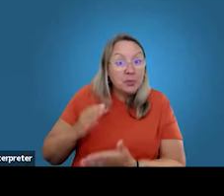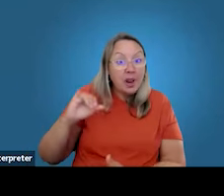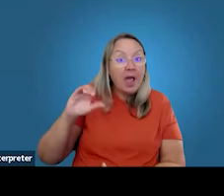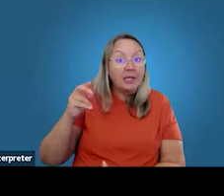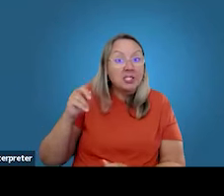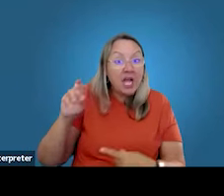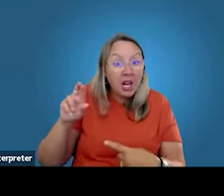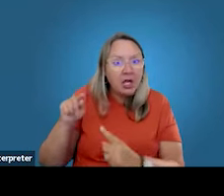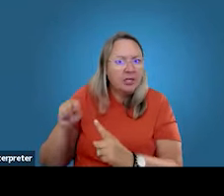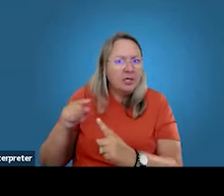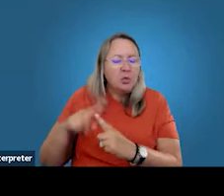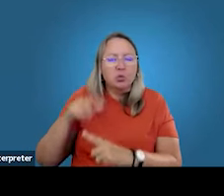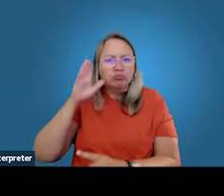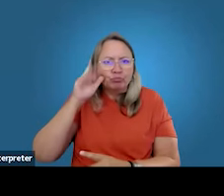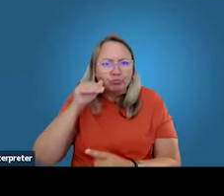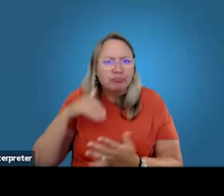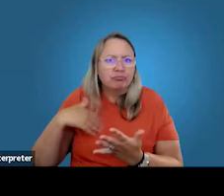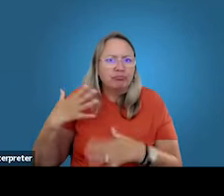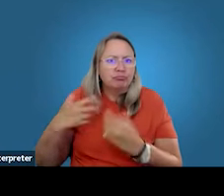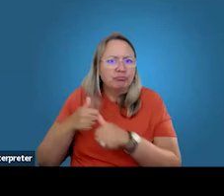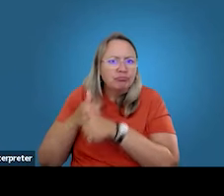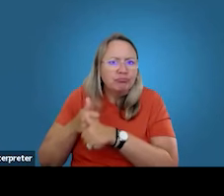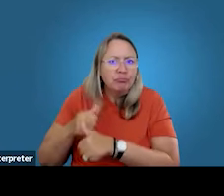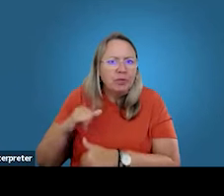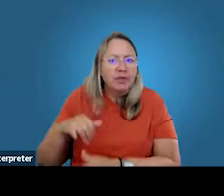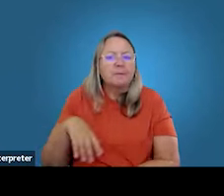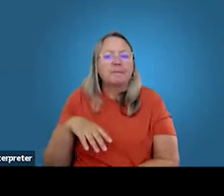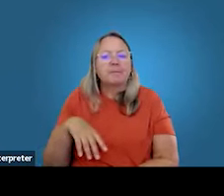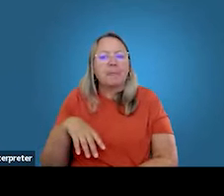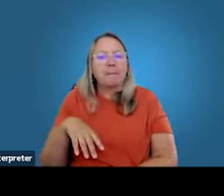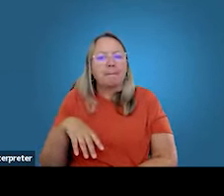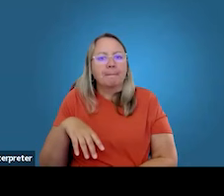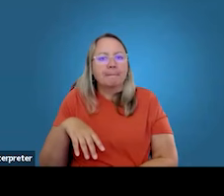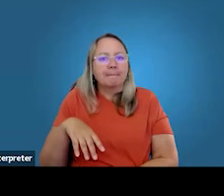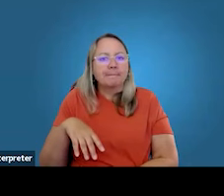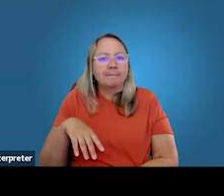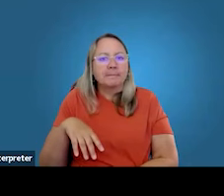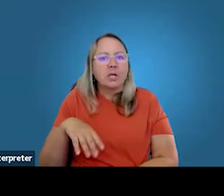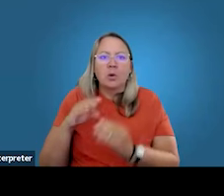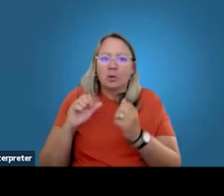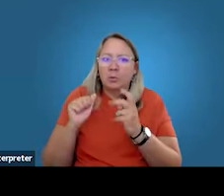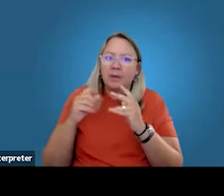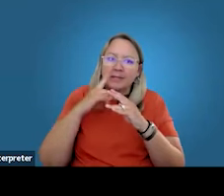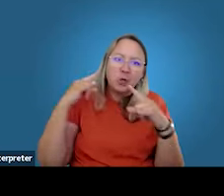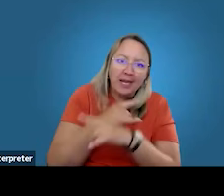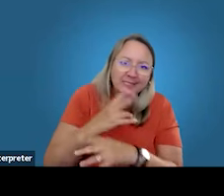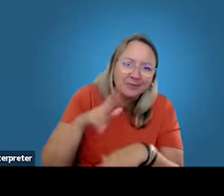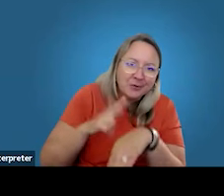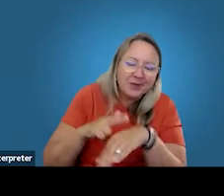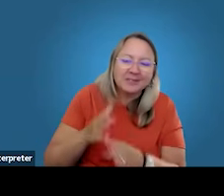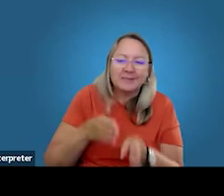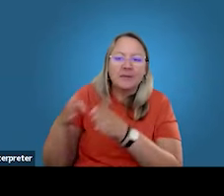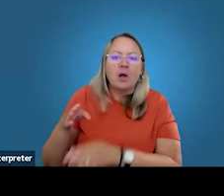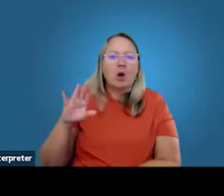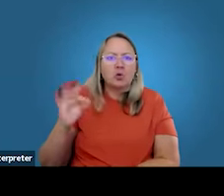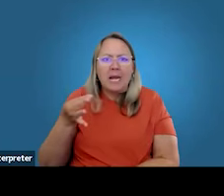Chandler, somebody who's steadfastly there, but without sarcasm, never with sarcasm? Or are you an expert like